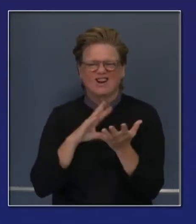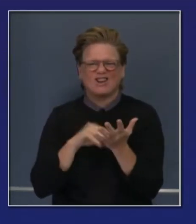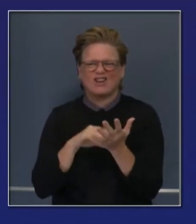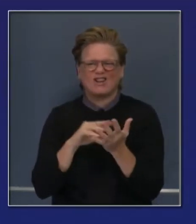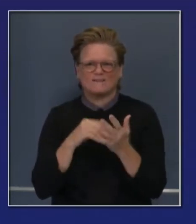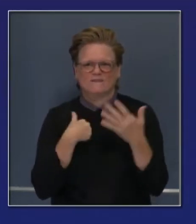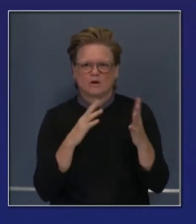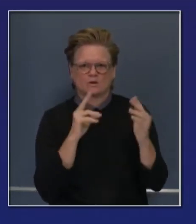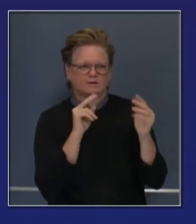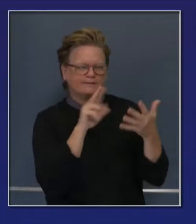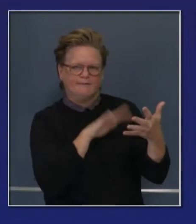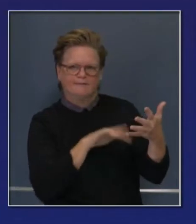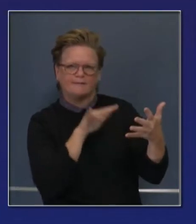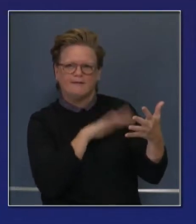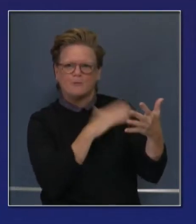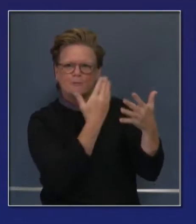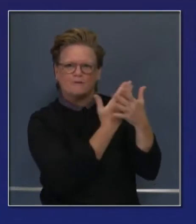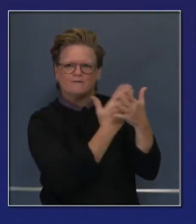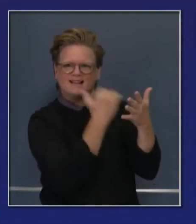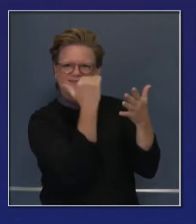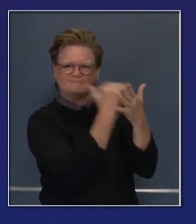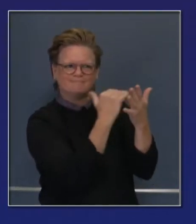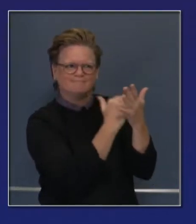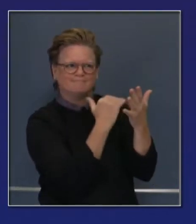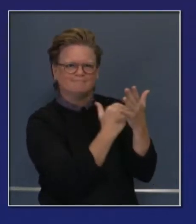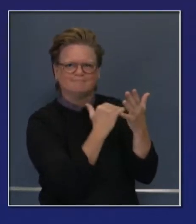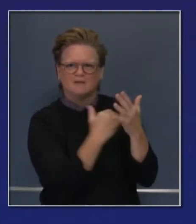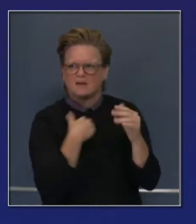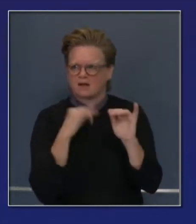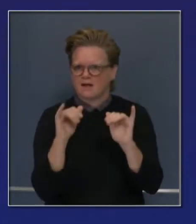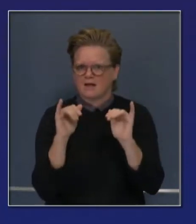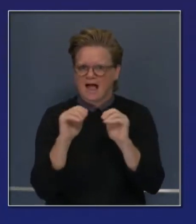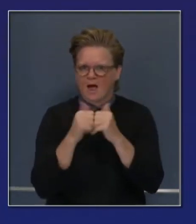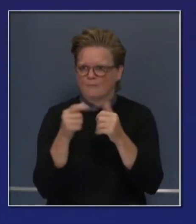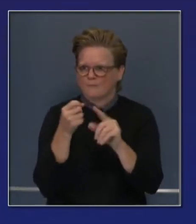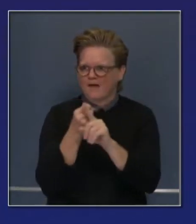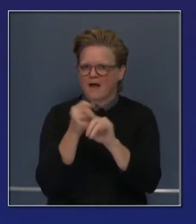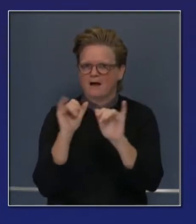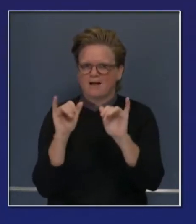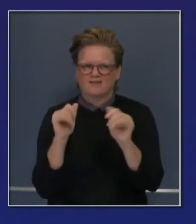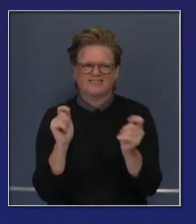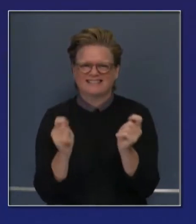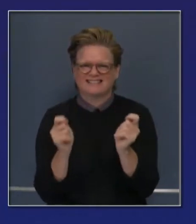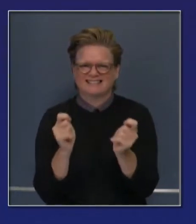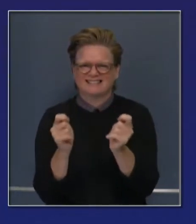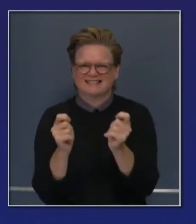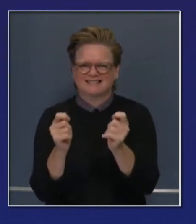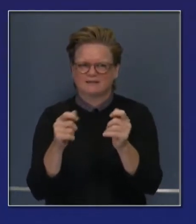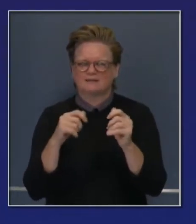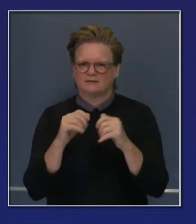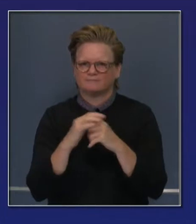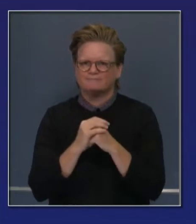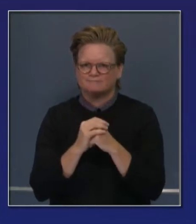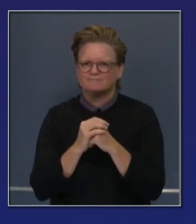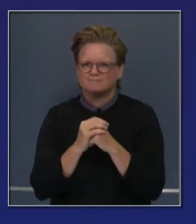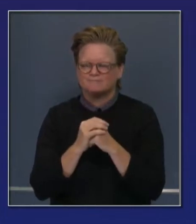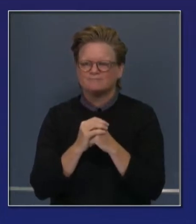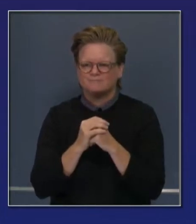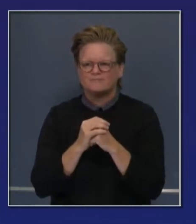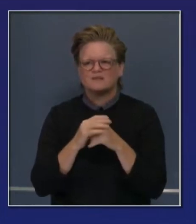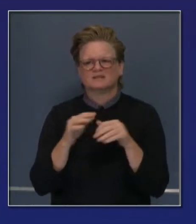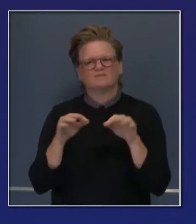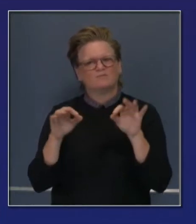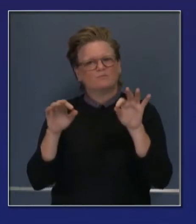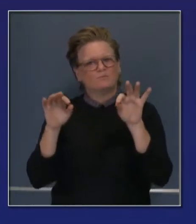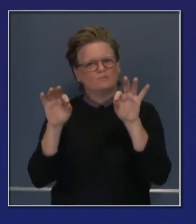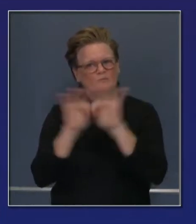capacity that we're trying to bring in to an adjustment that we'll be making to our sector framework. For the